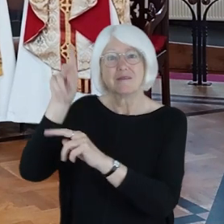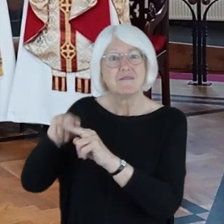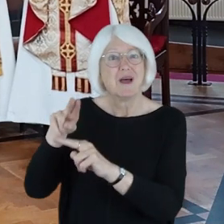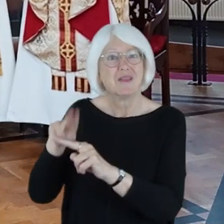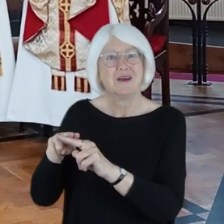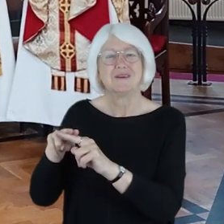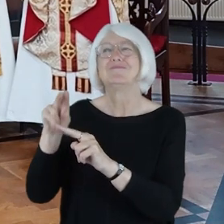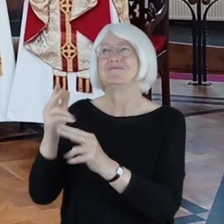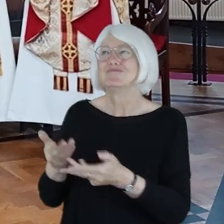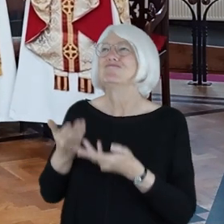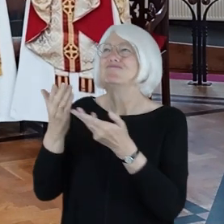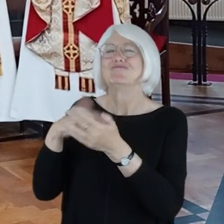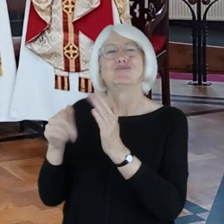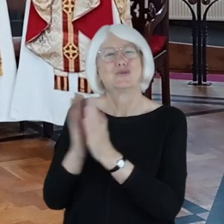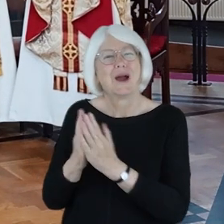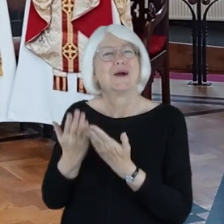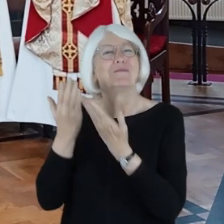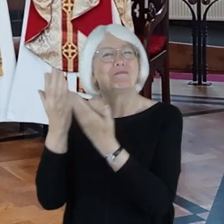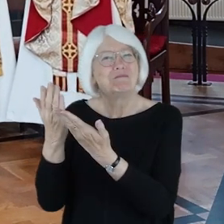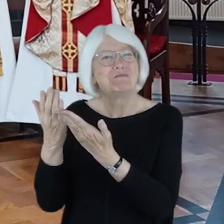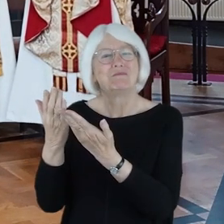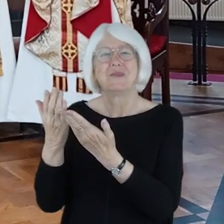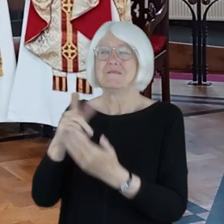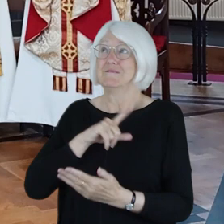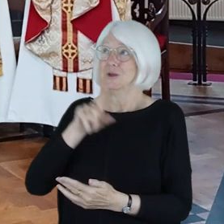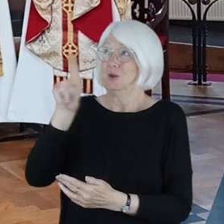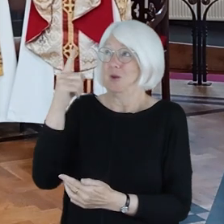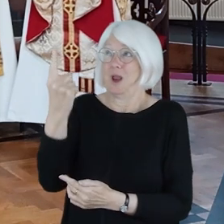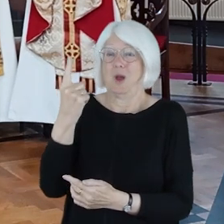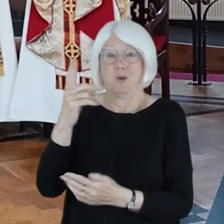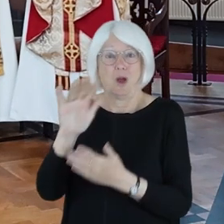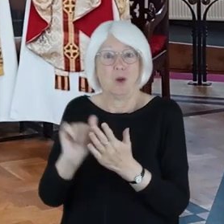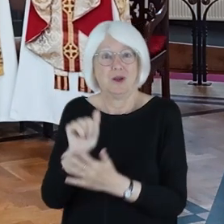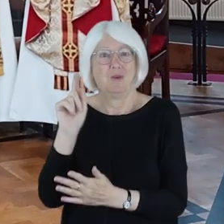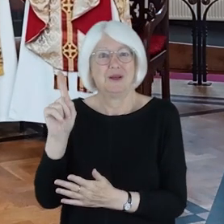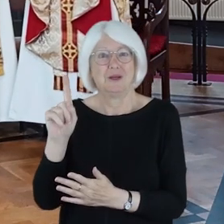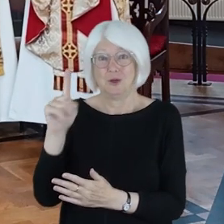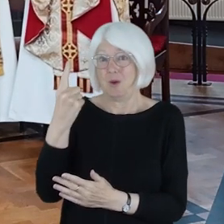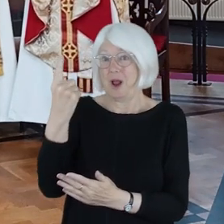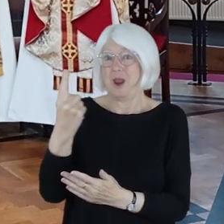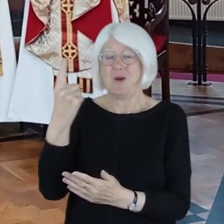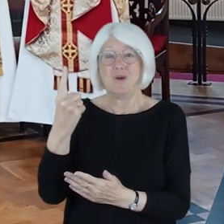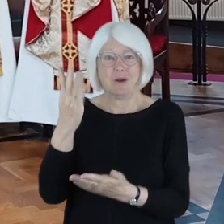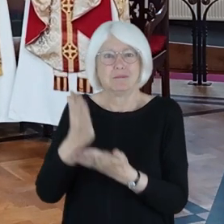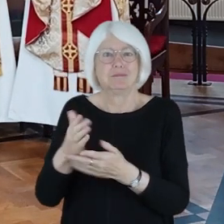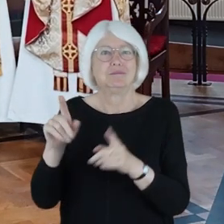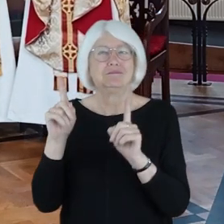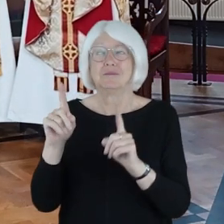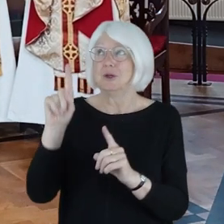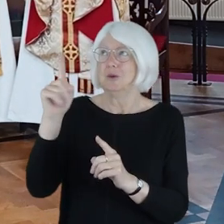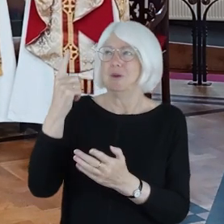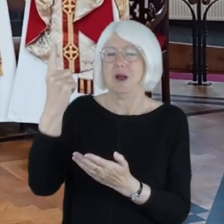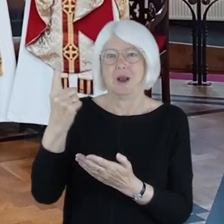the Father, receive our prayer. For you alone are the Holy One, you alone are the